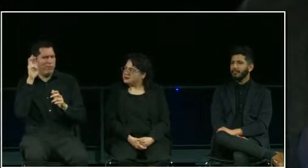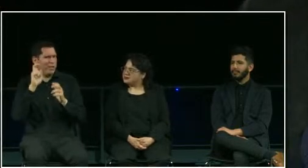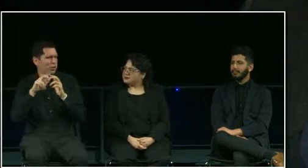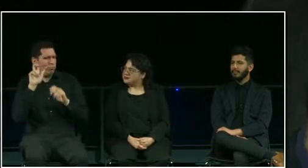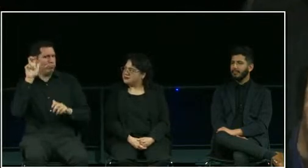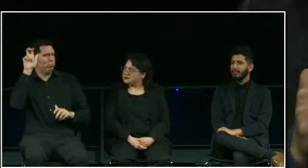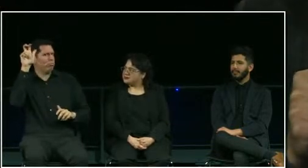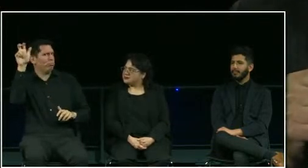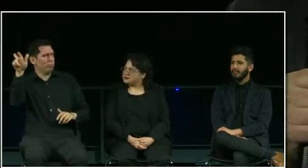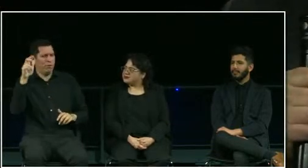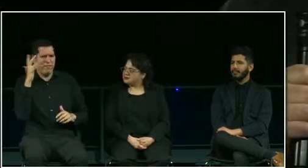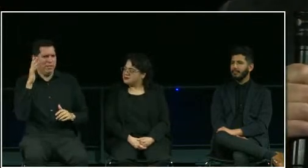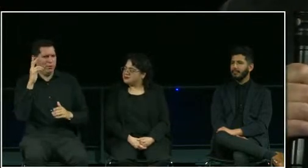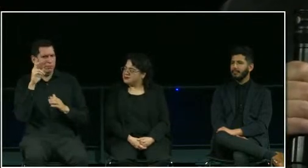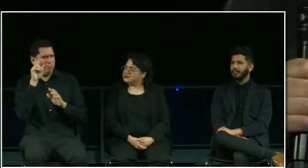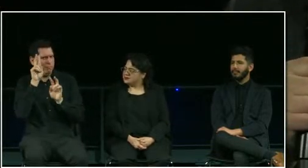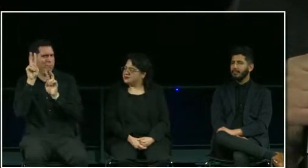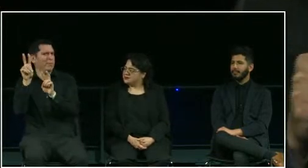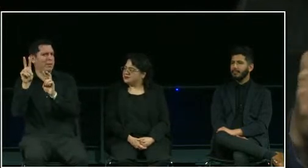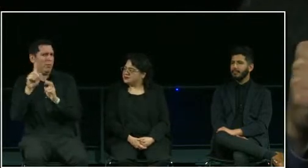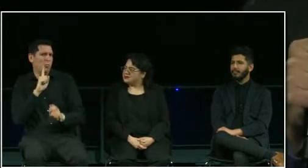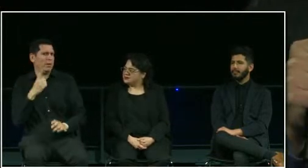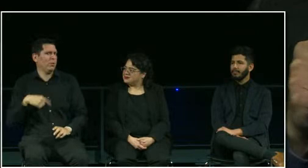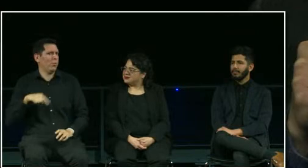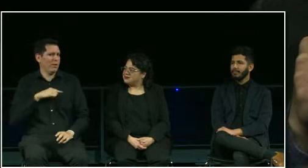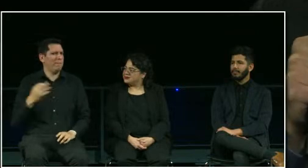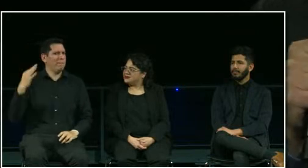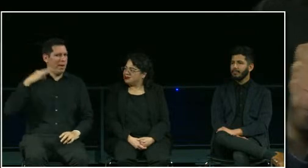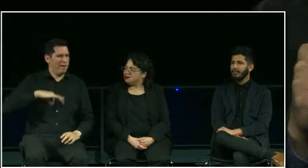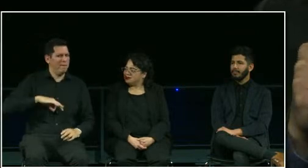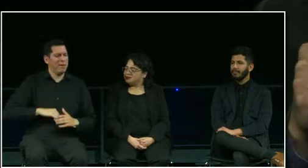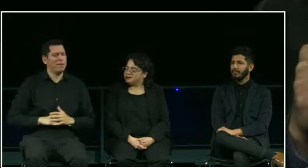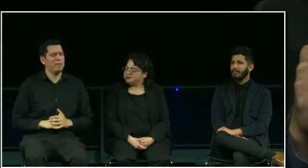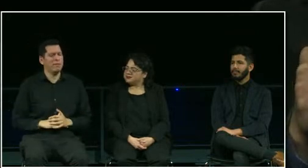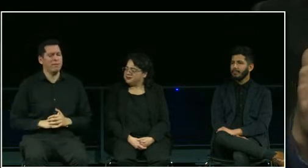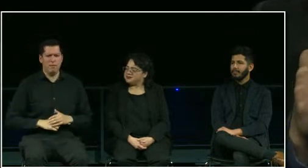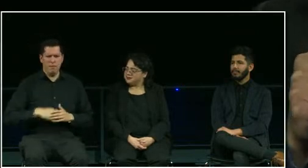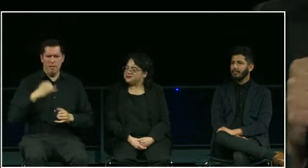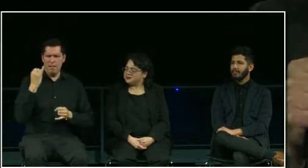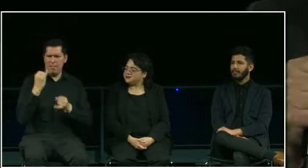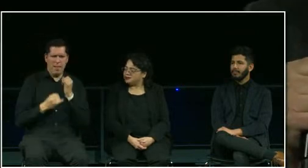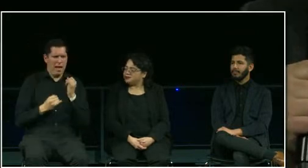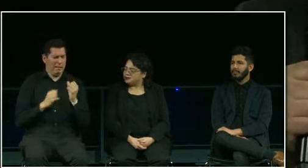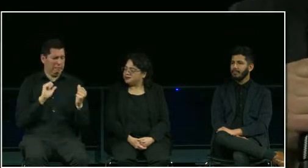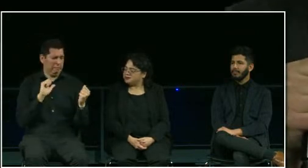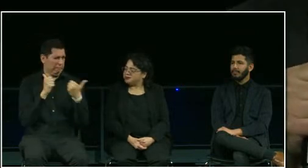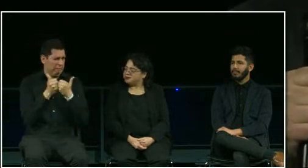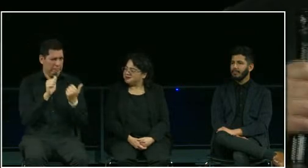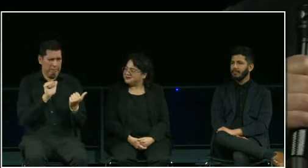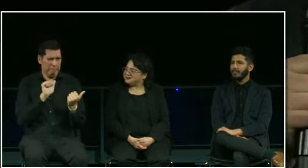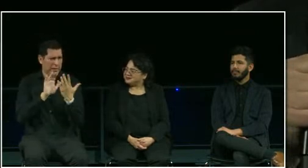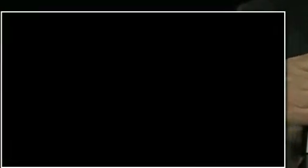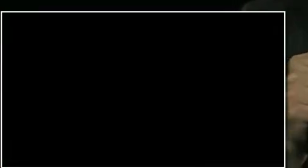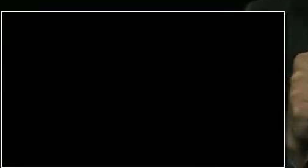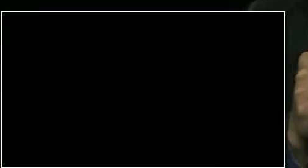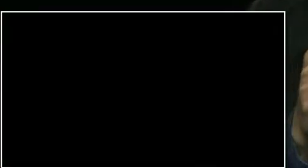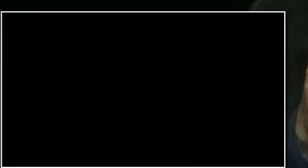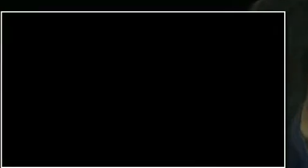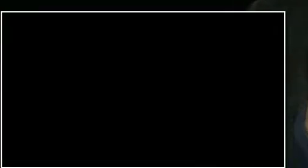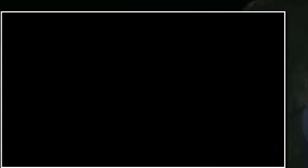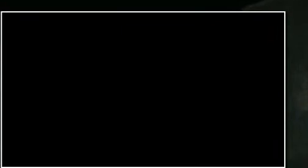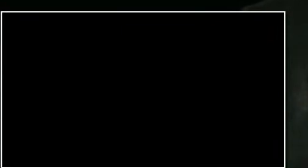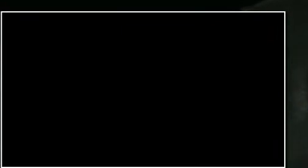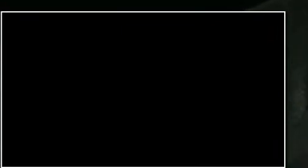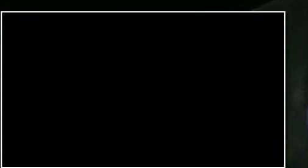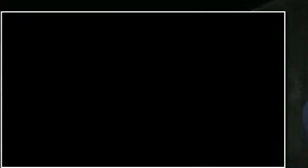we definitely benefited from that. And the last thing to conquer for us that, again, I didn't really consider was